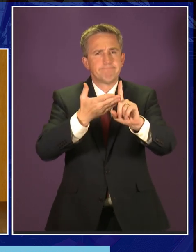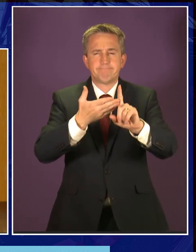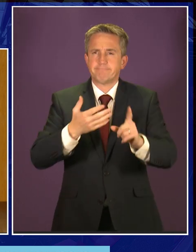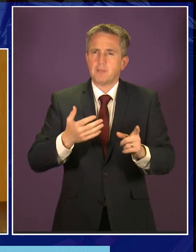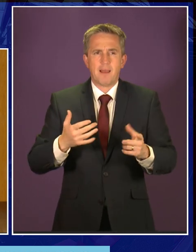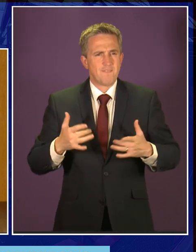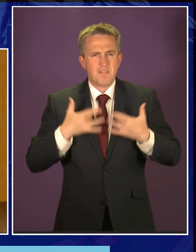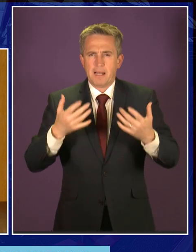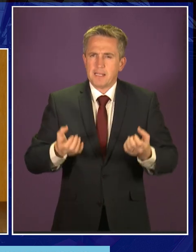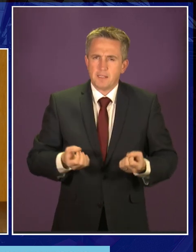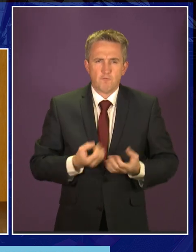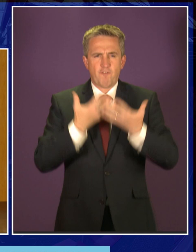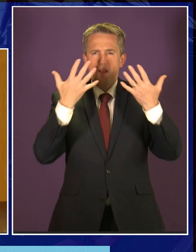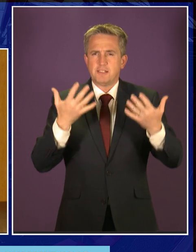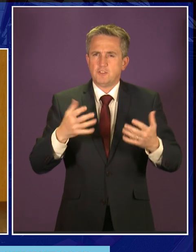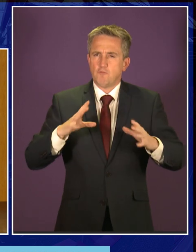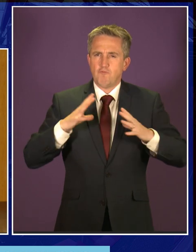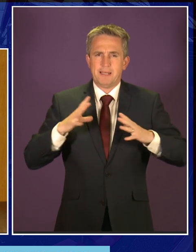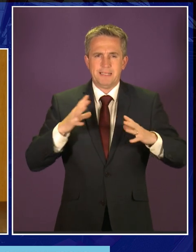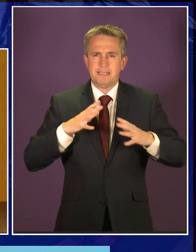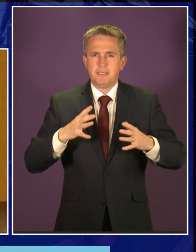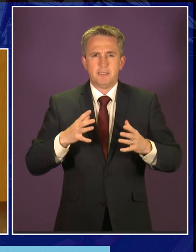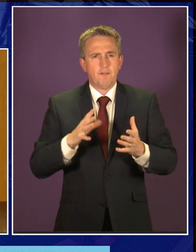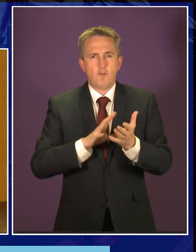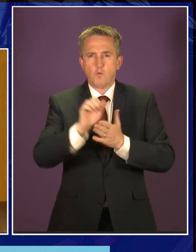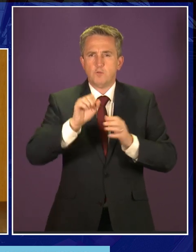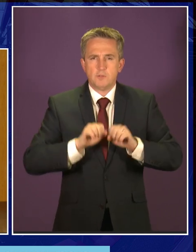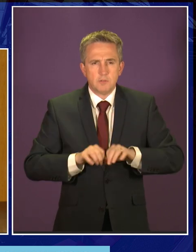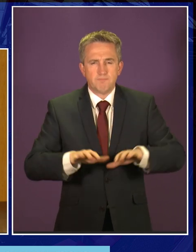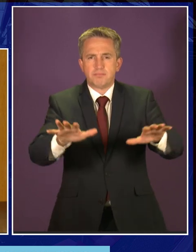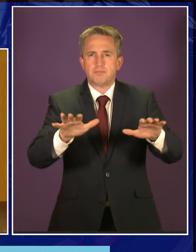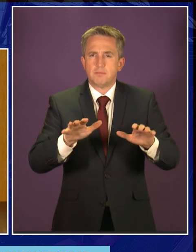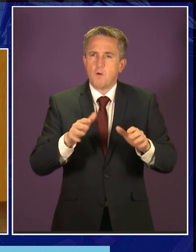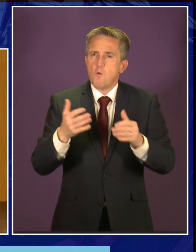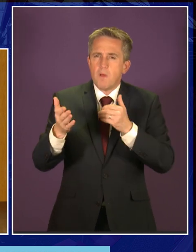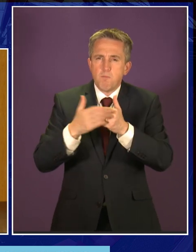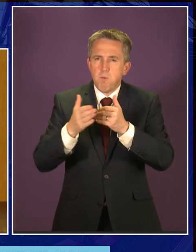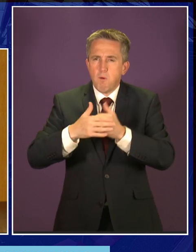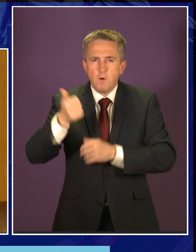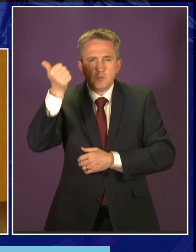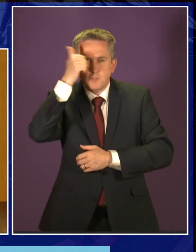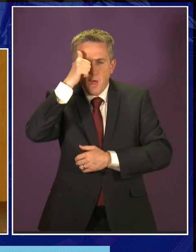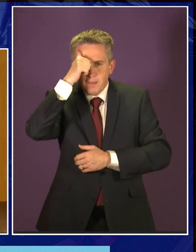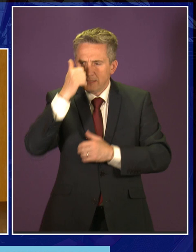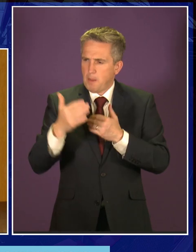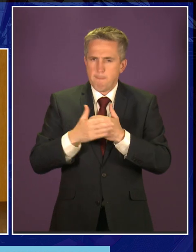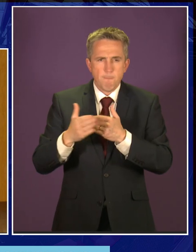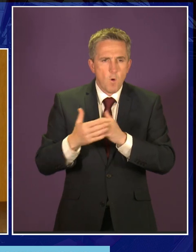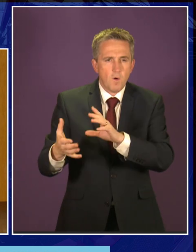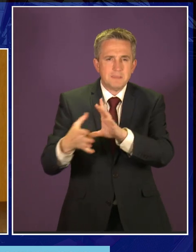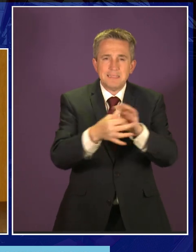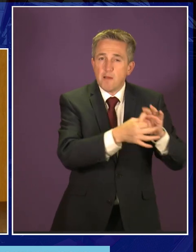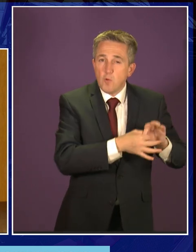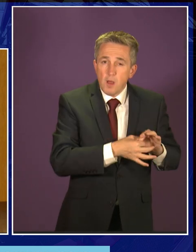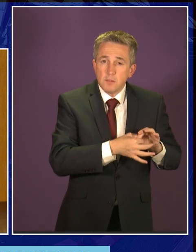the power of what you're doing and the importance of culture, with new ideas and with deepened and expanded networks. Our